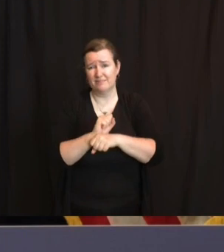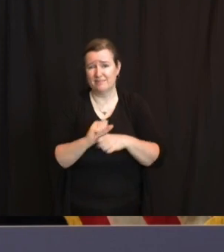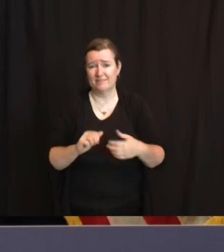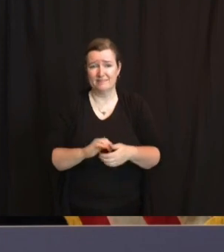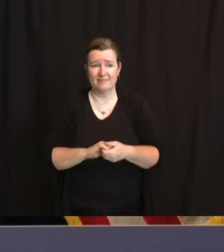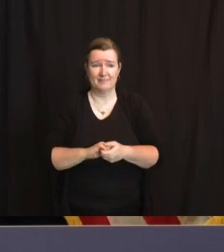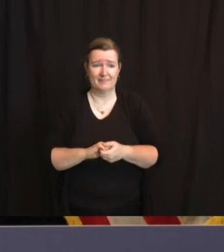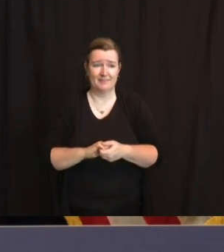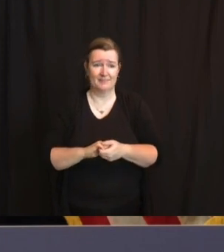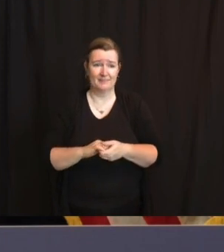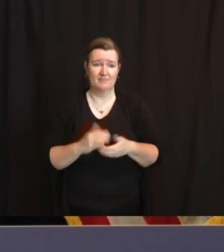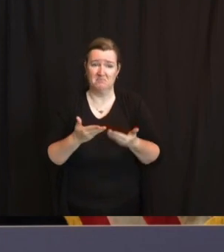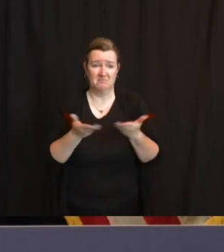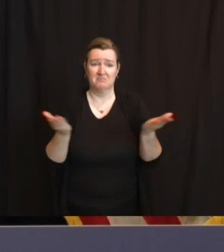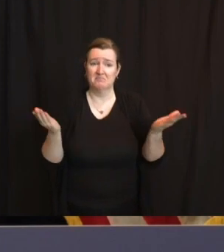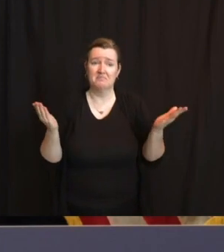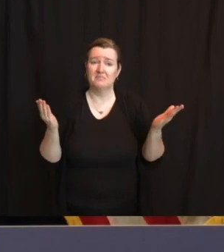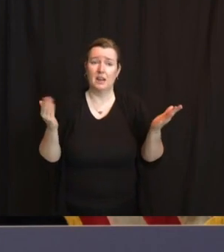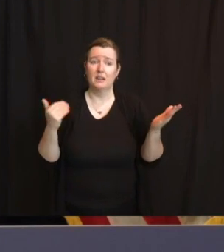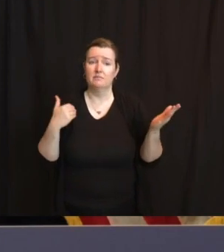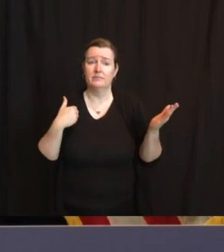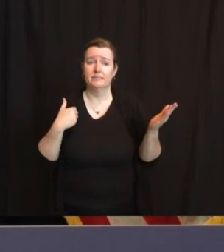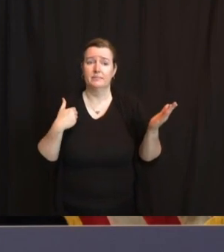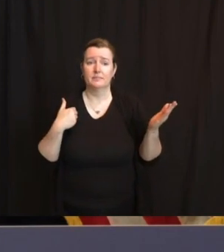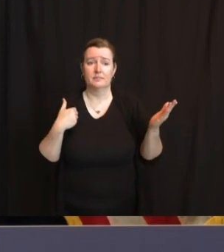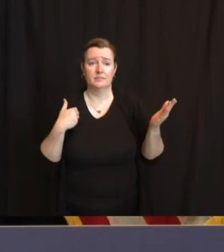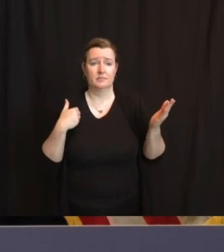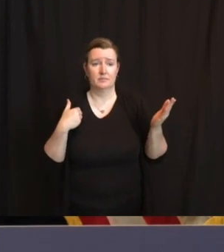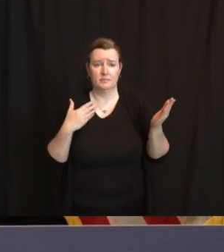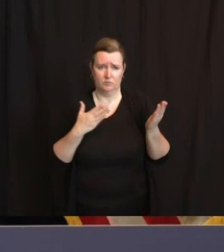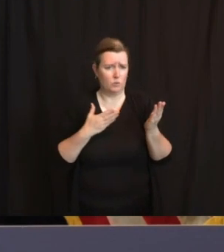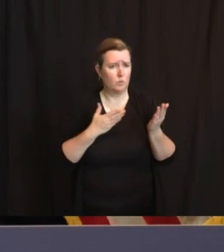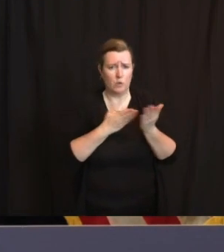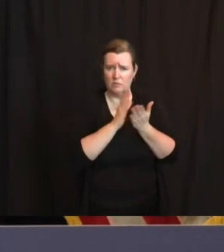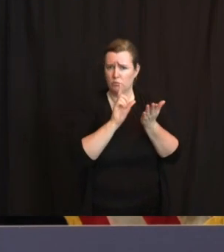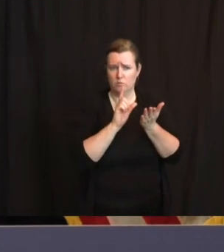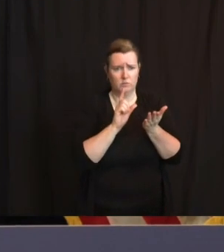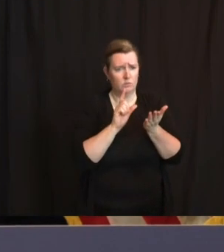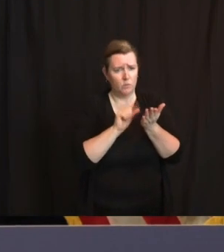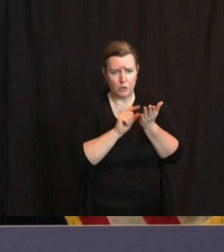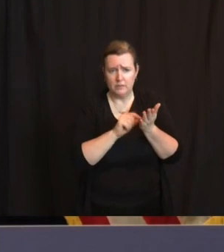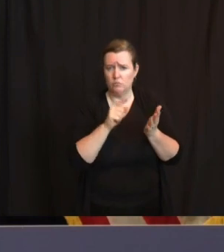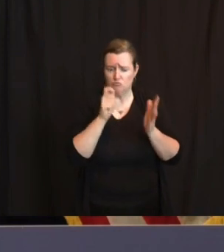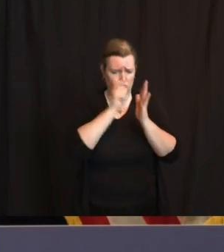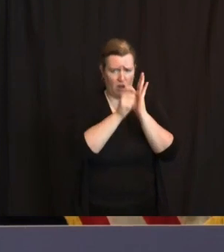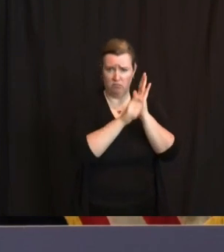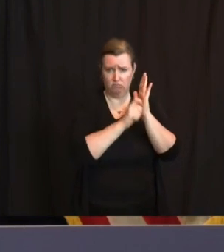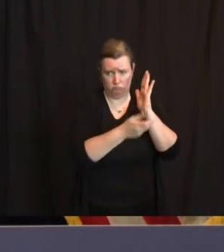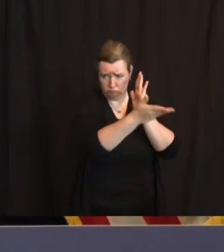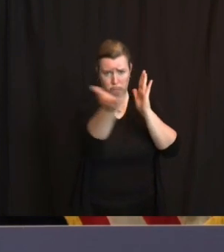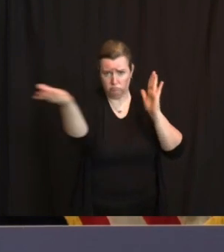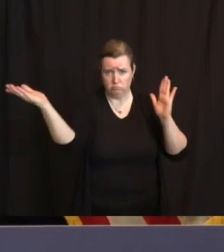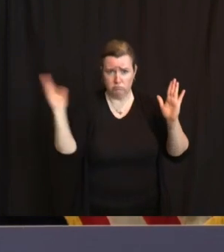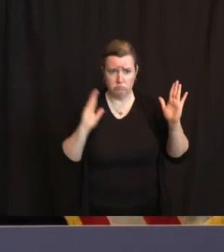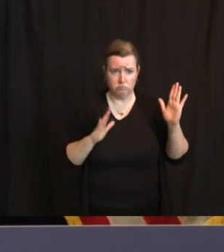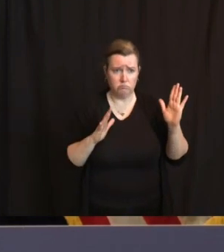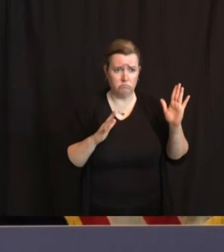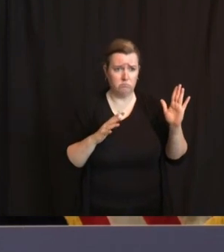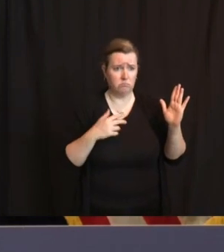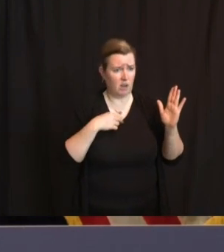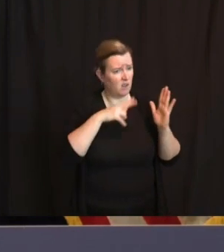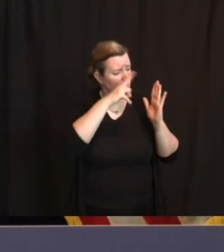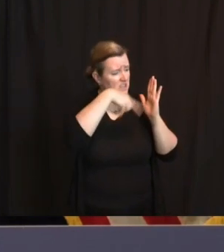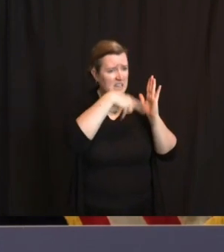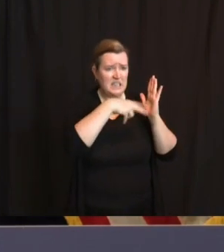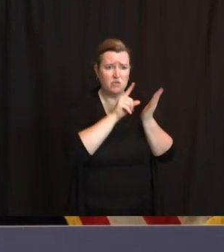write, and we need a vibrant press. But sometimes when I read the paper, I think there's a disconnect between what the reality